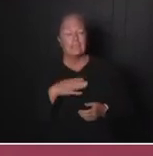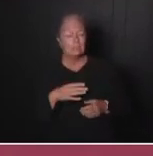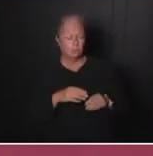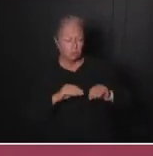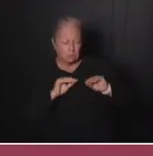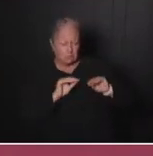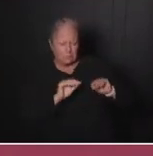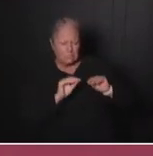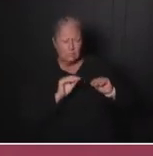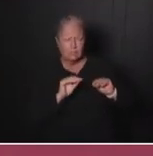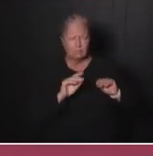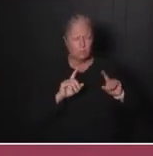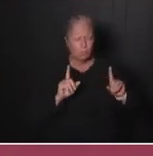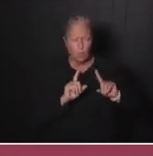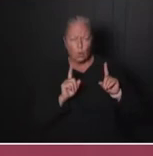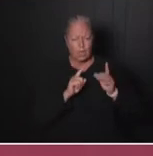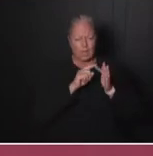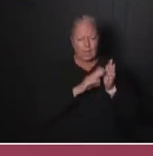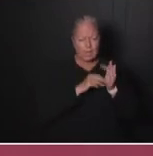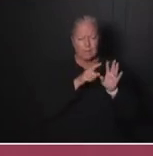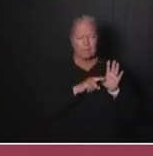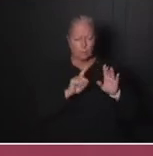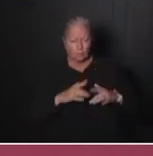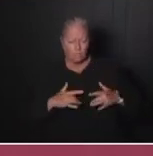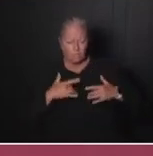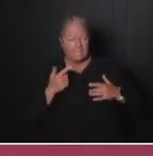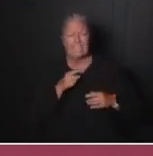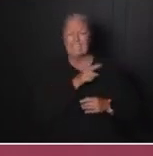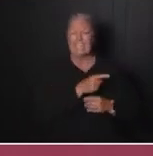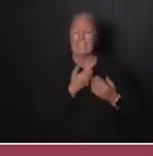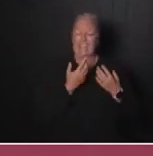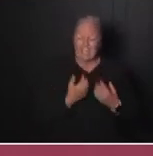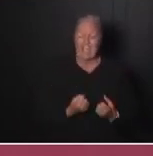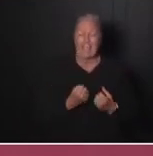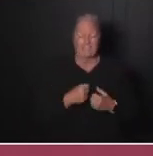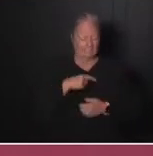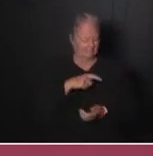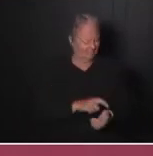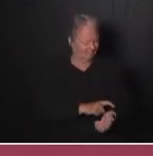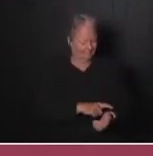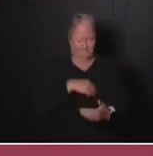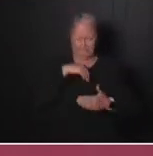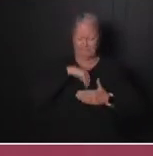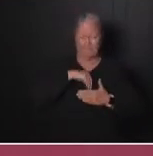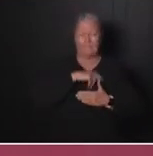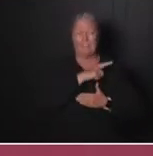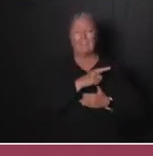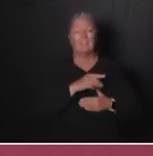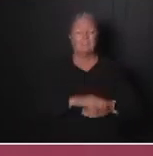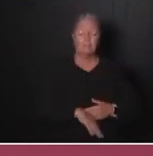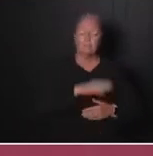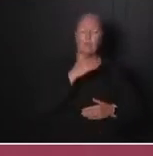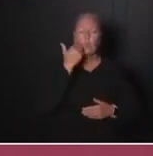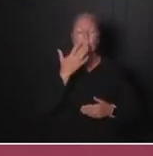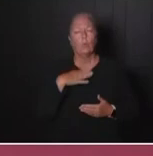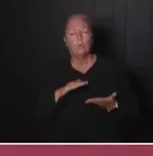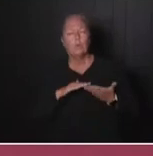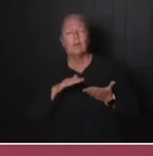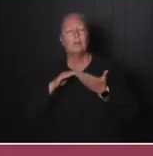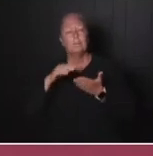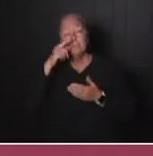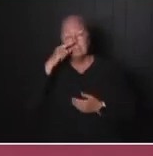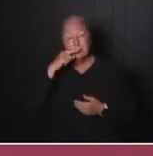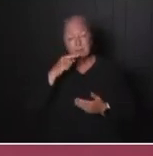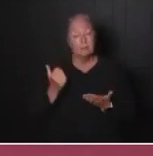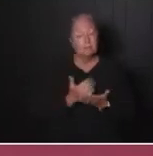empathy. He feels it. All his life, he's wanted to help people, to do what he can so